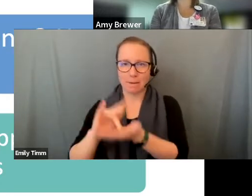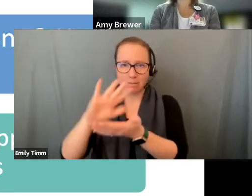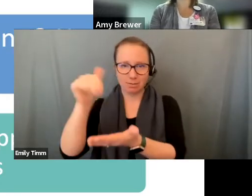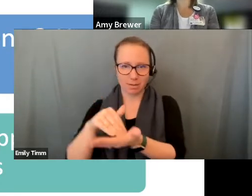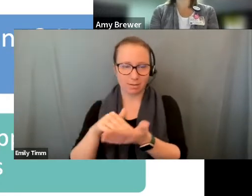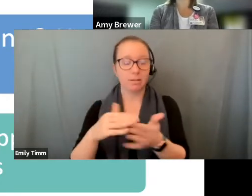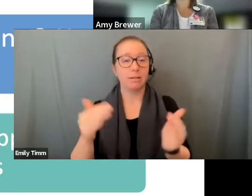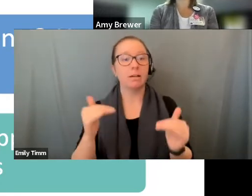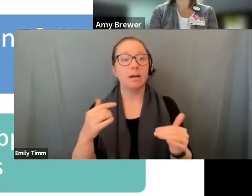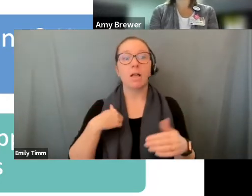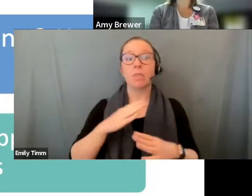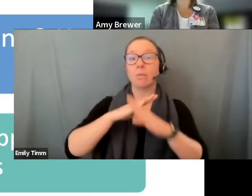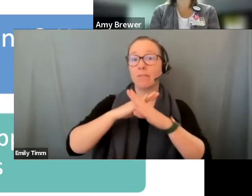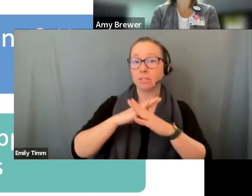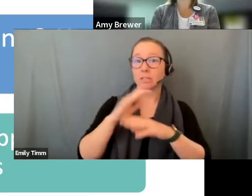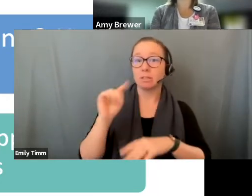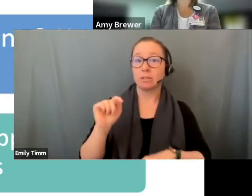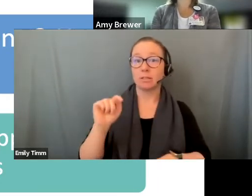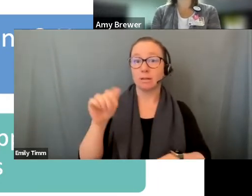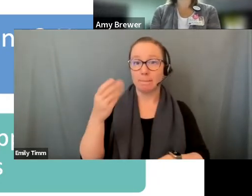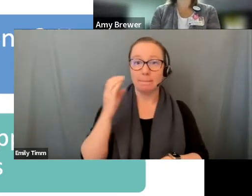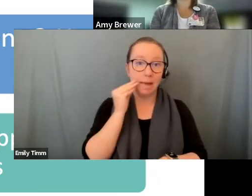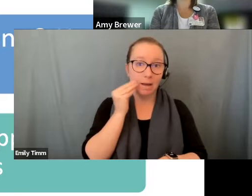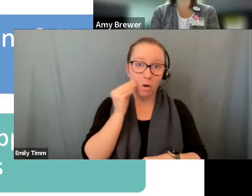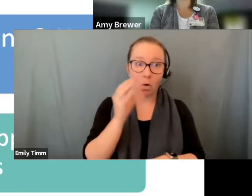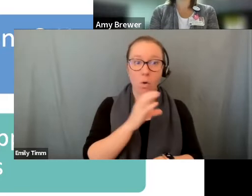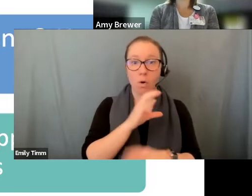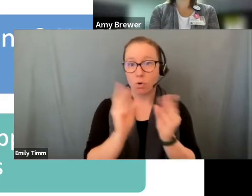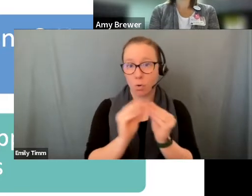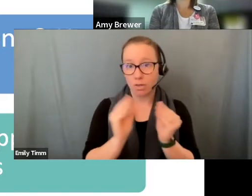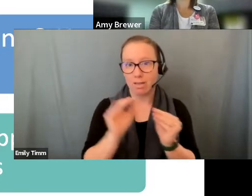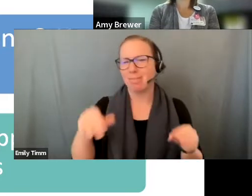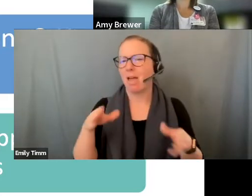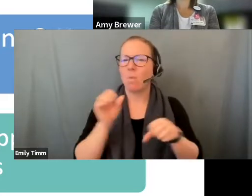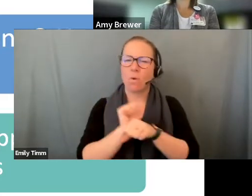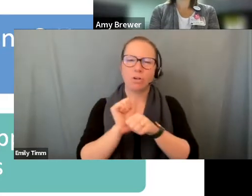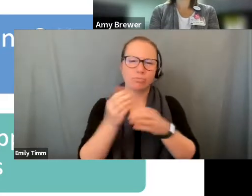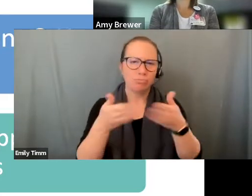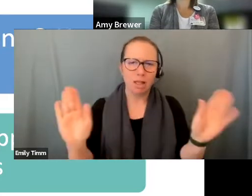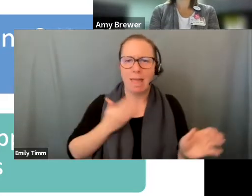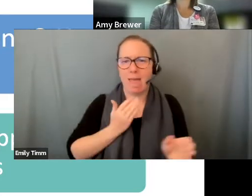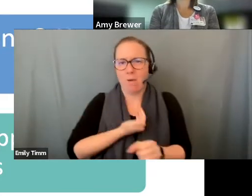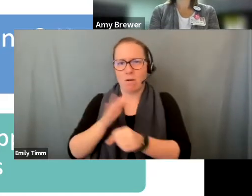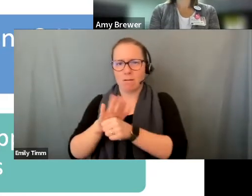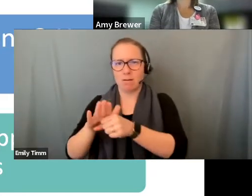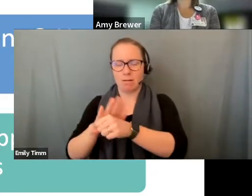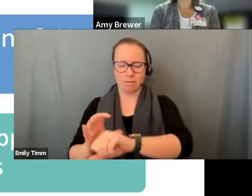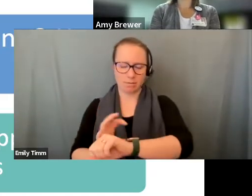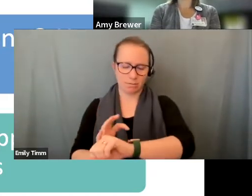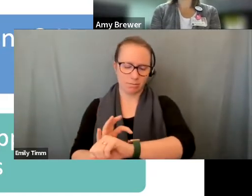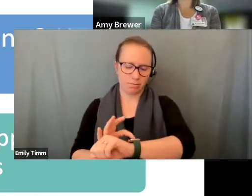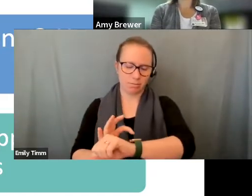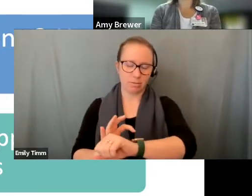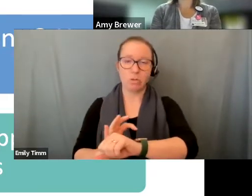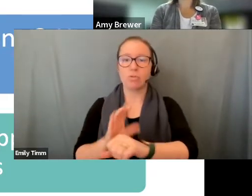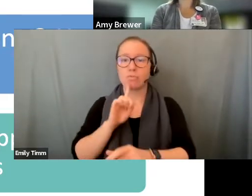the Tobacco Prevention Coalition works broadly in our region to address tobacco control.